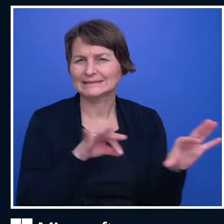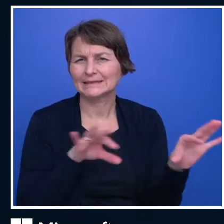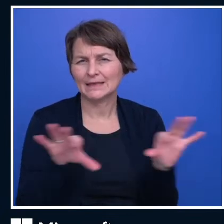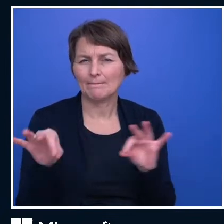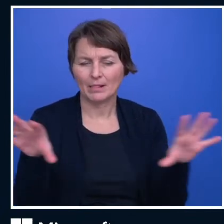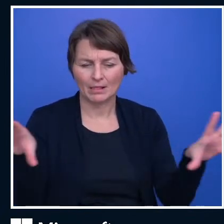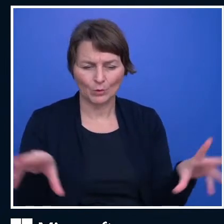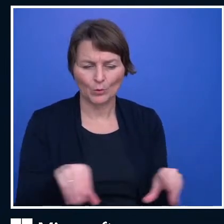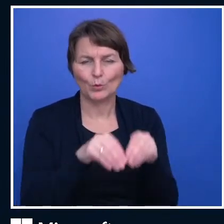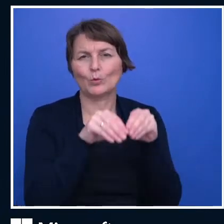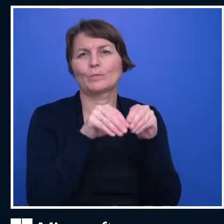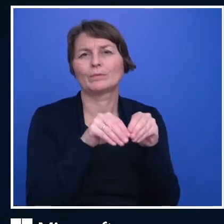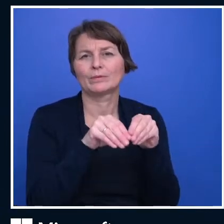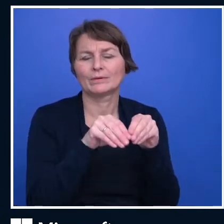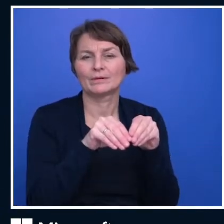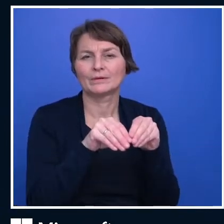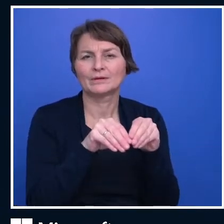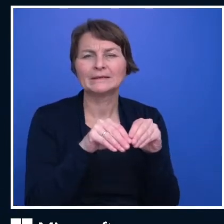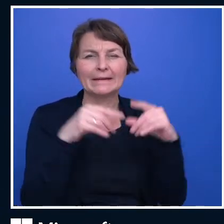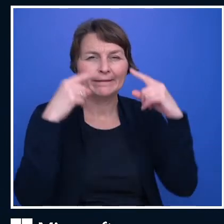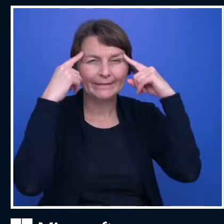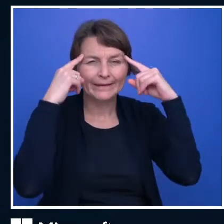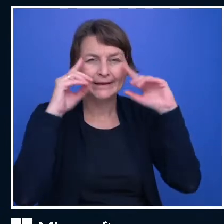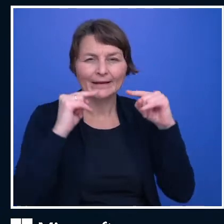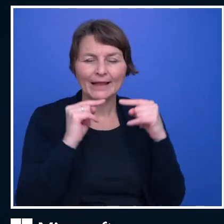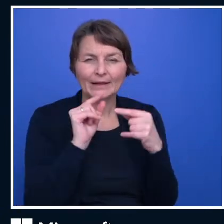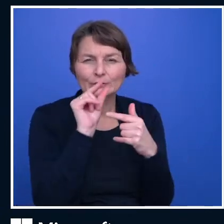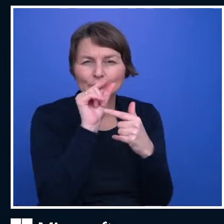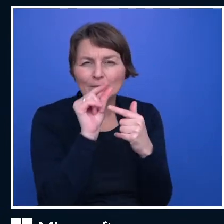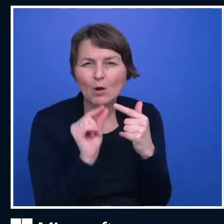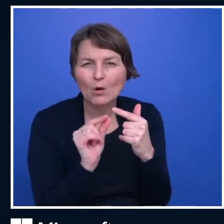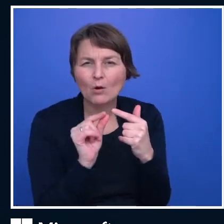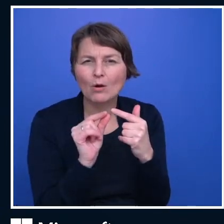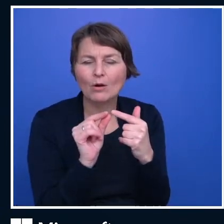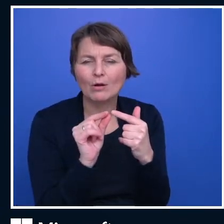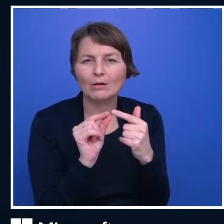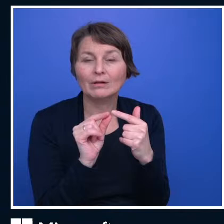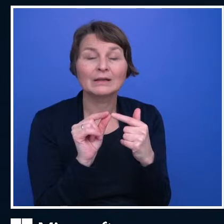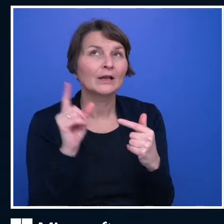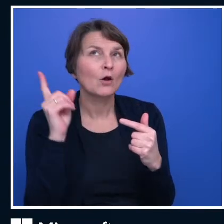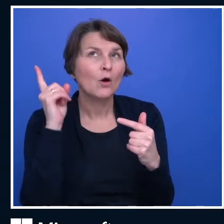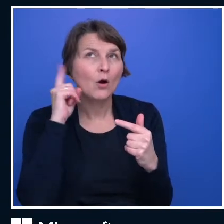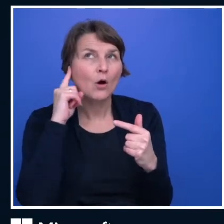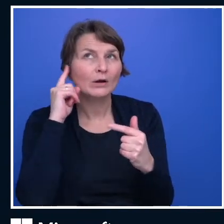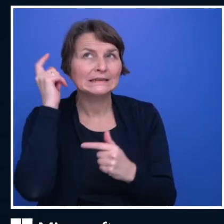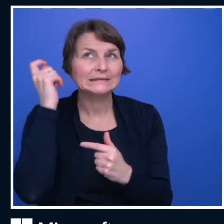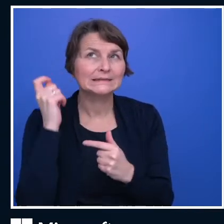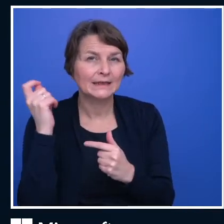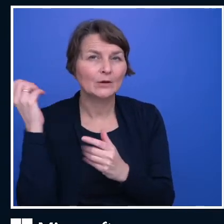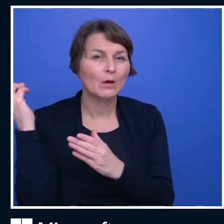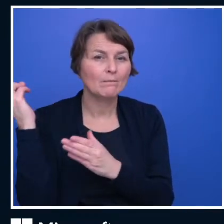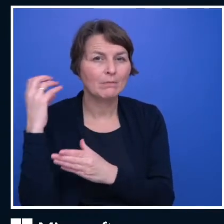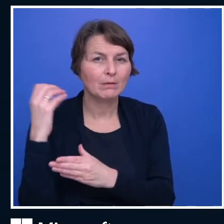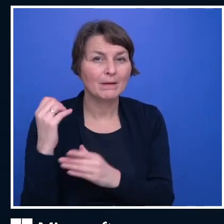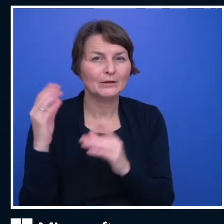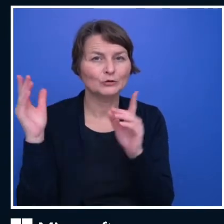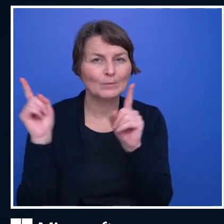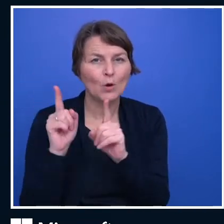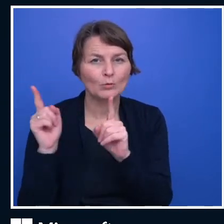considering very tiny intervals of our audio signals and computing